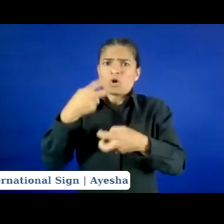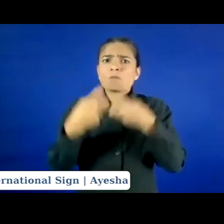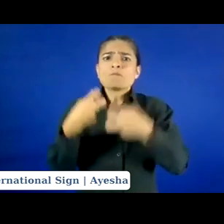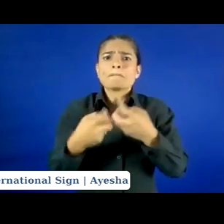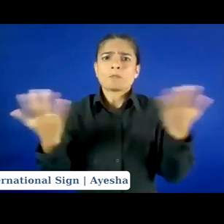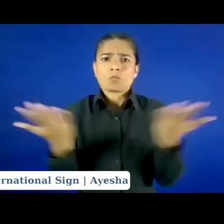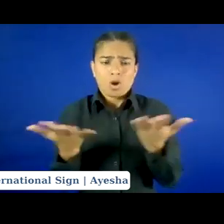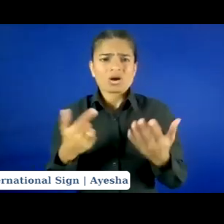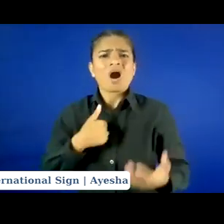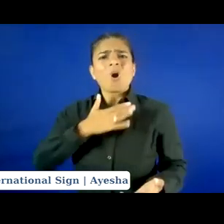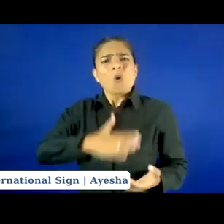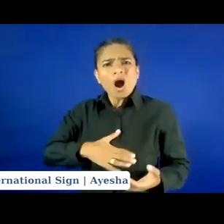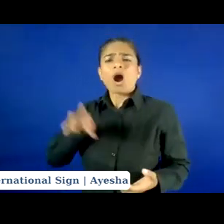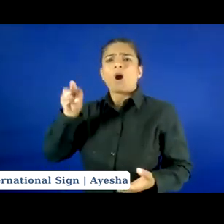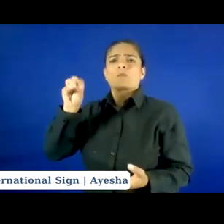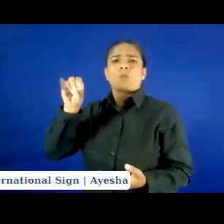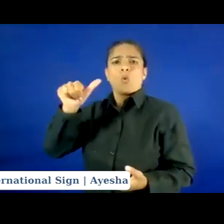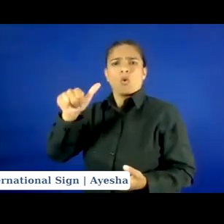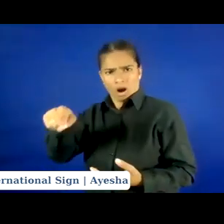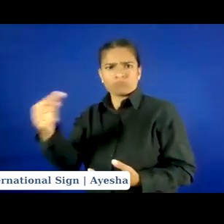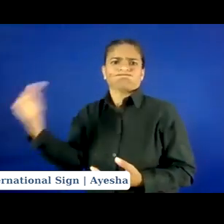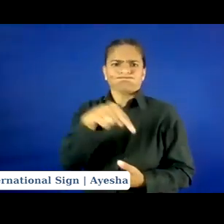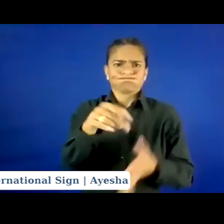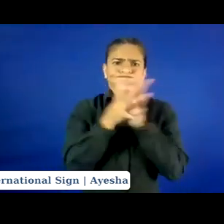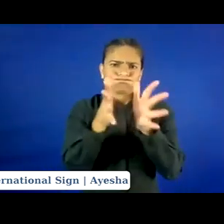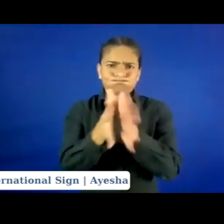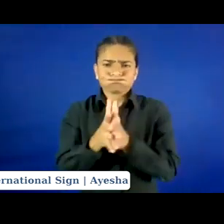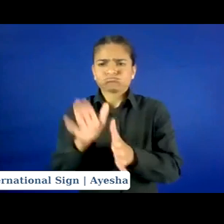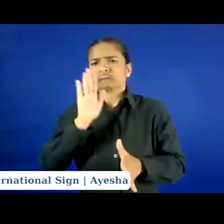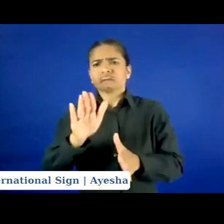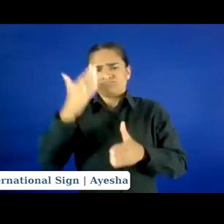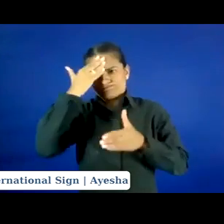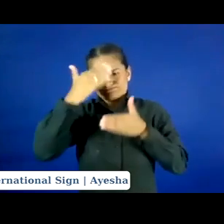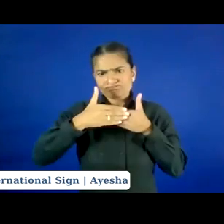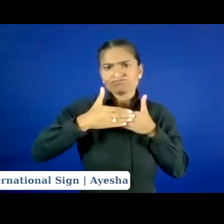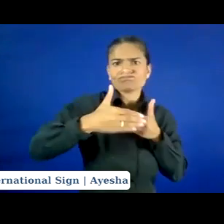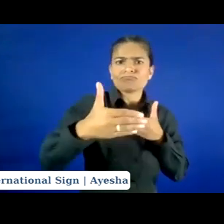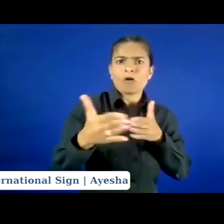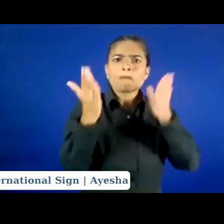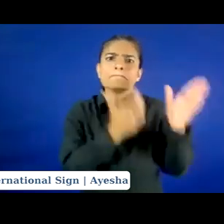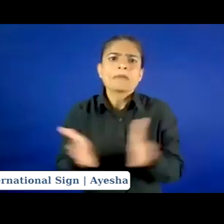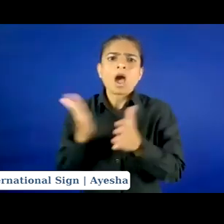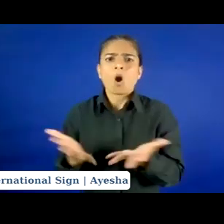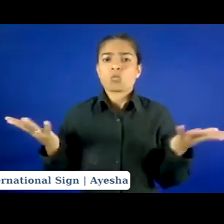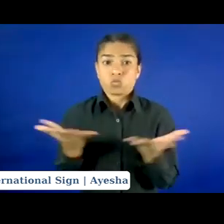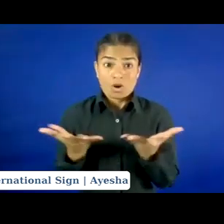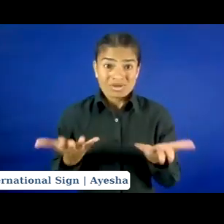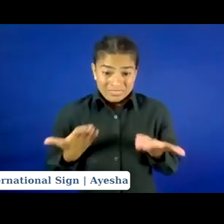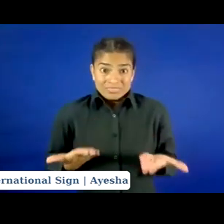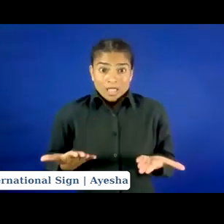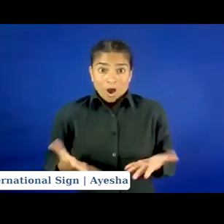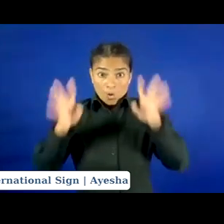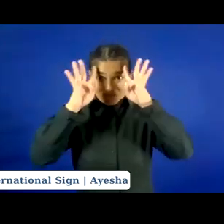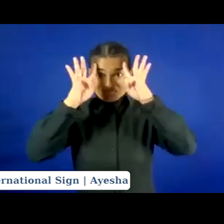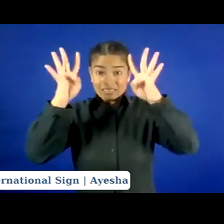and the plans, future plans or current initiatives to link the DMIS, that's the